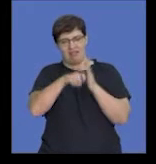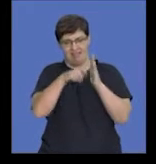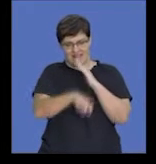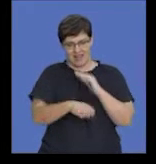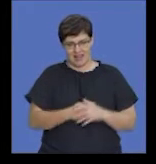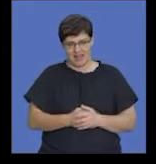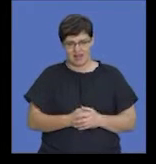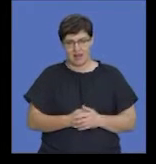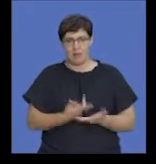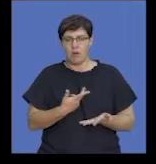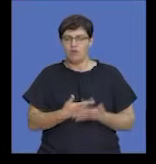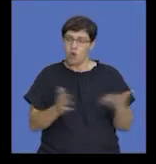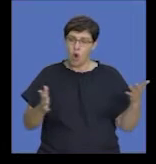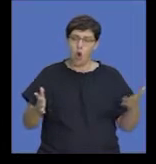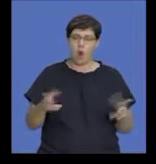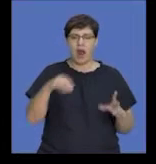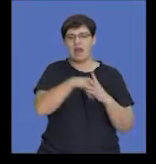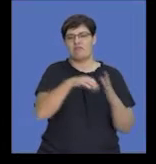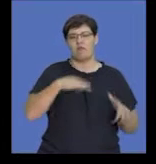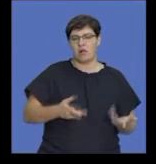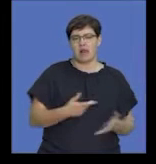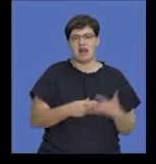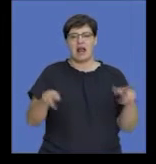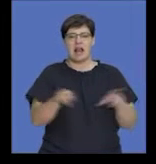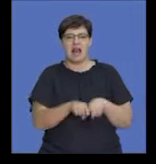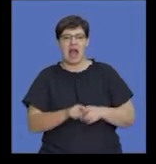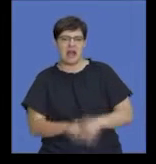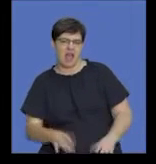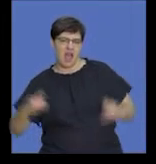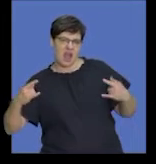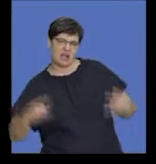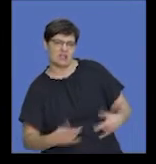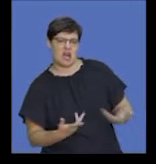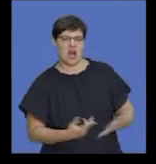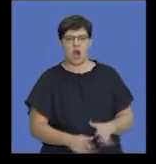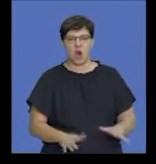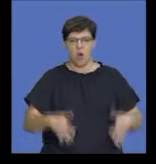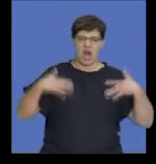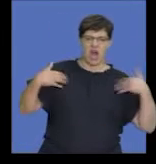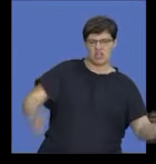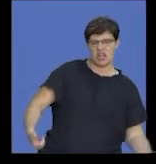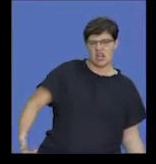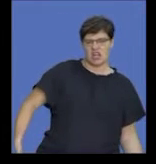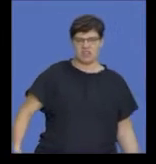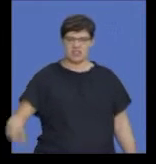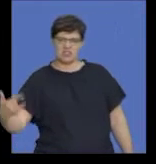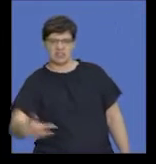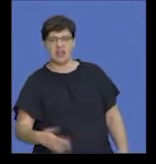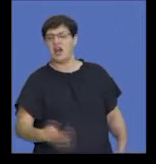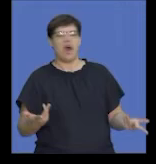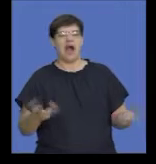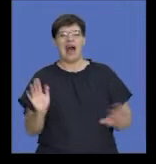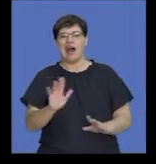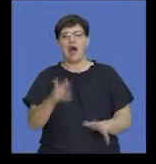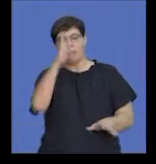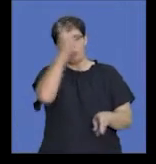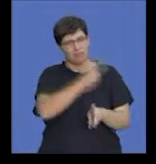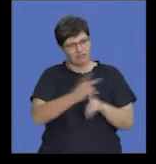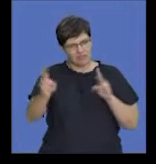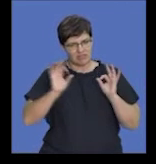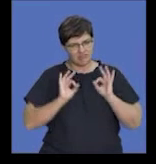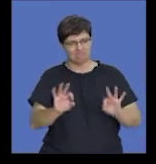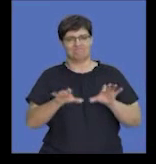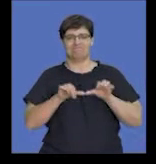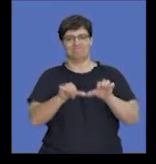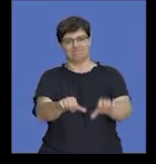not go informal, we do not use words like eta or how's it. We still must maintain a professional,